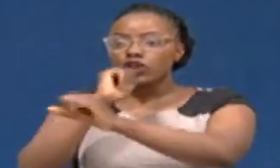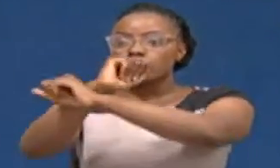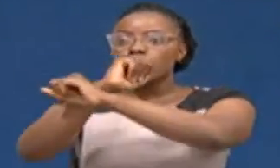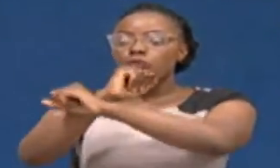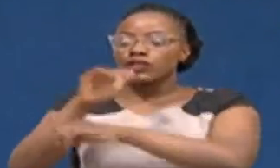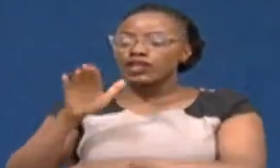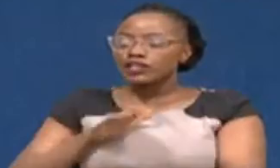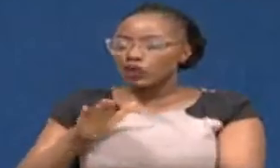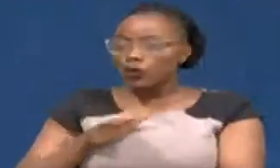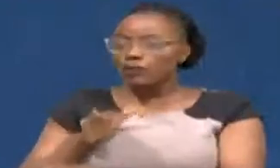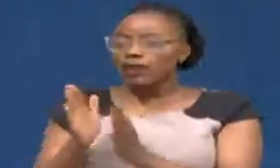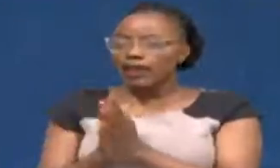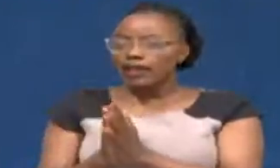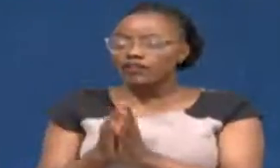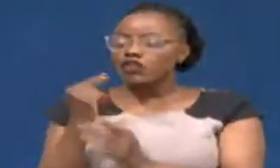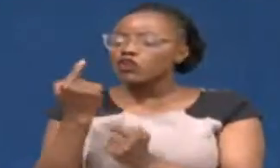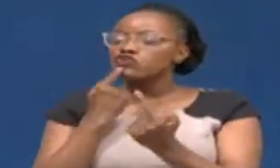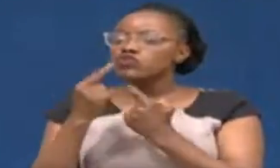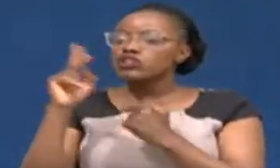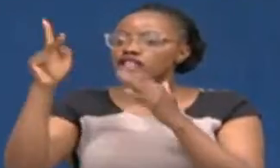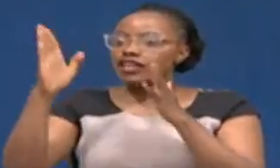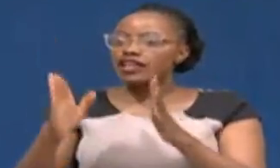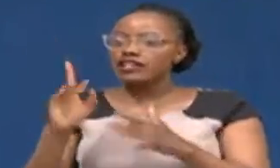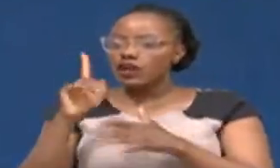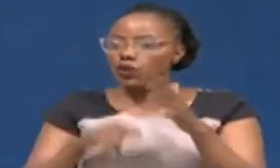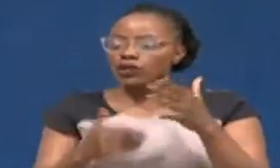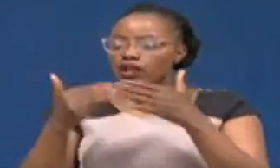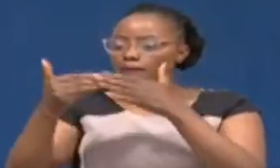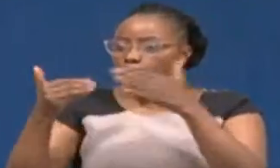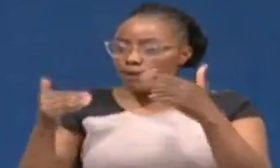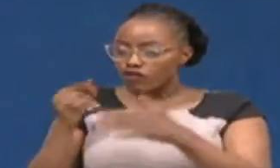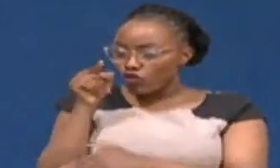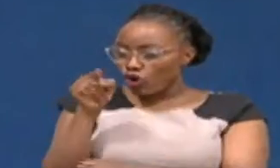protect the women. Okay. And I'm just speaking to Kenyans that